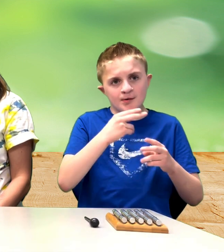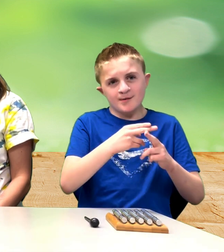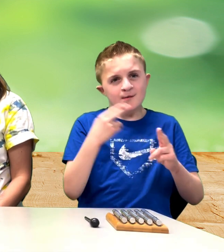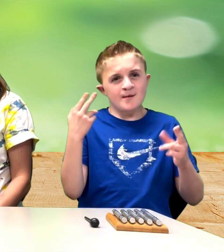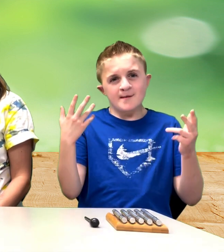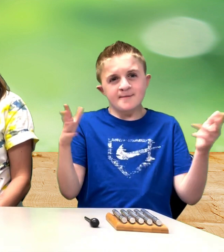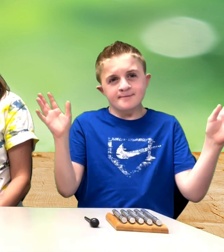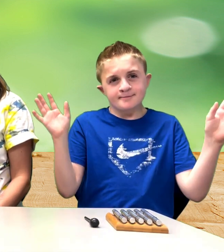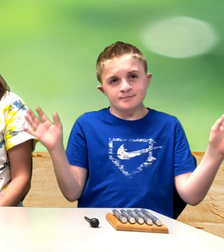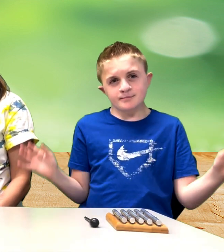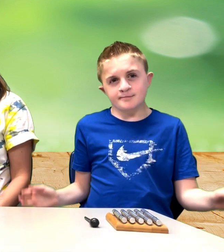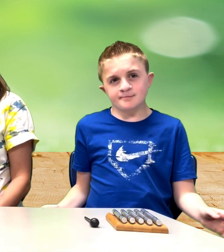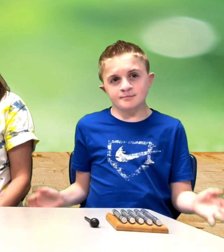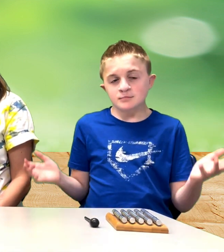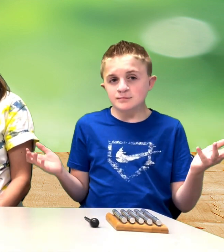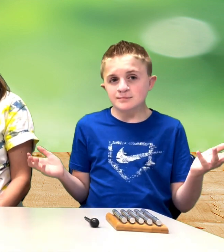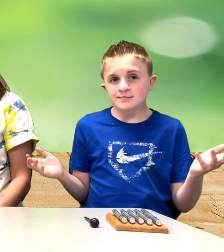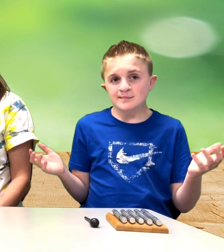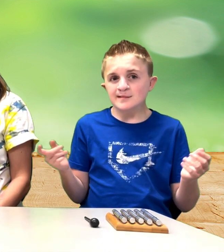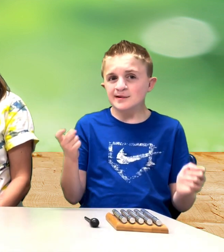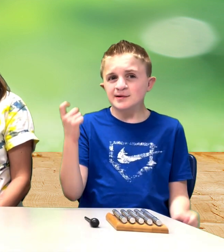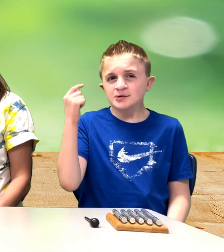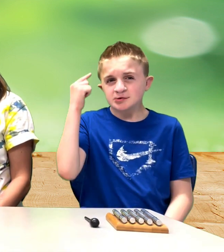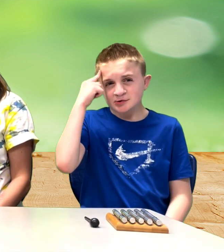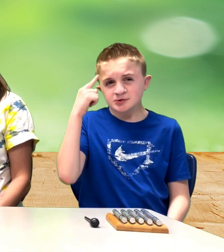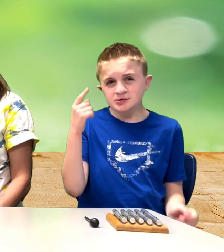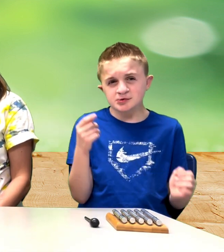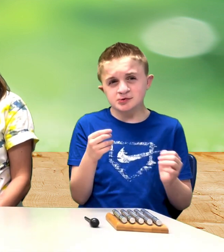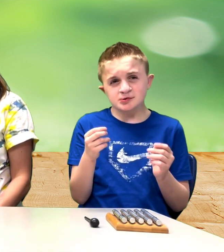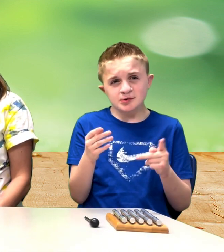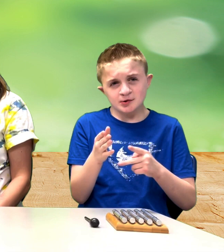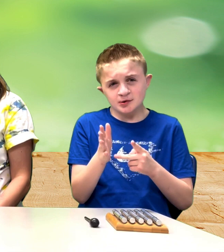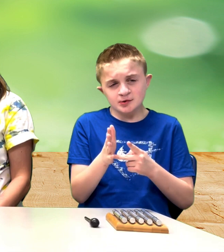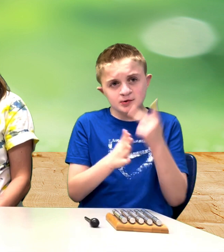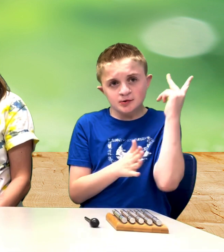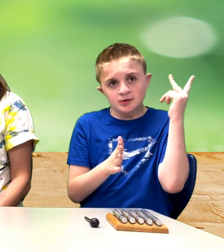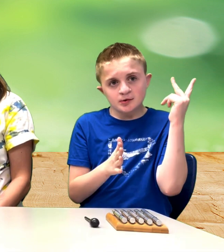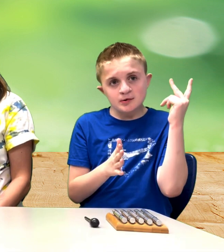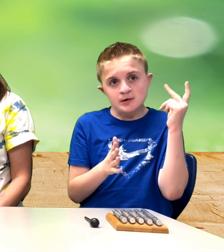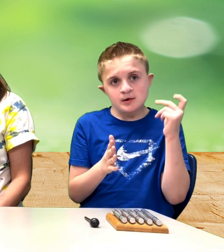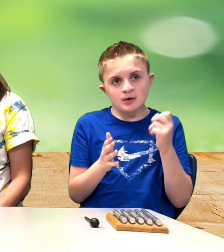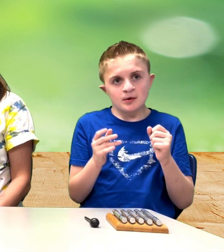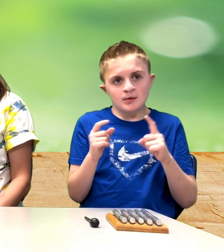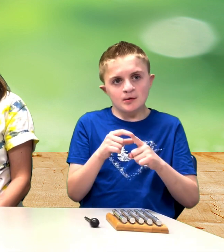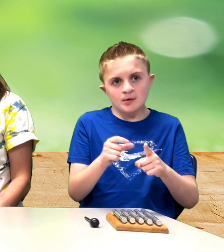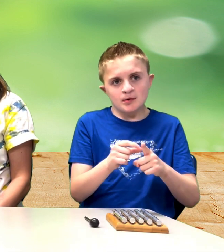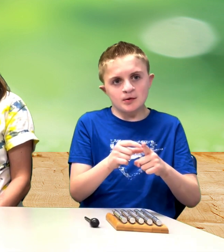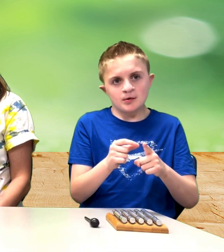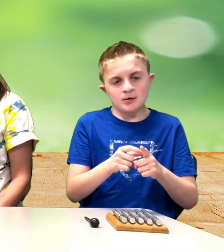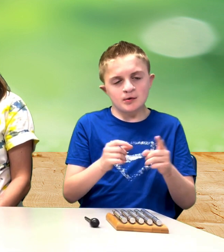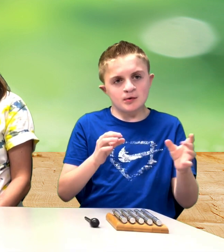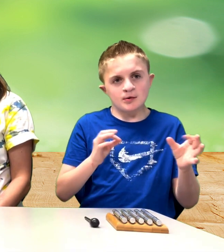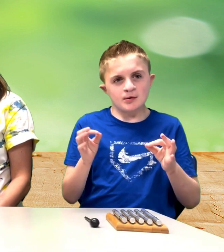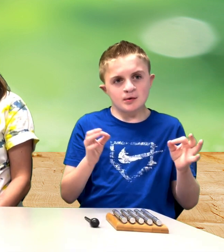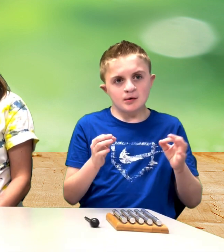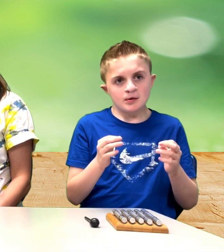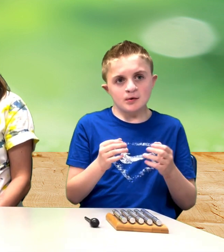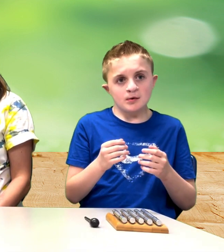about where your words are right now and which words you're choosing to